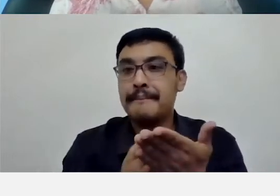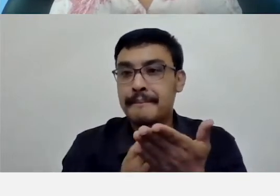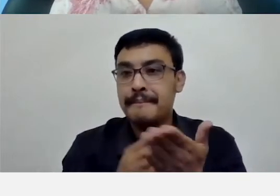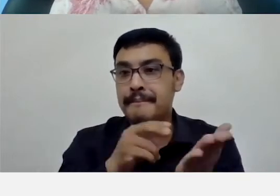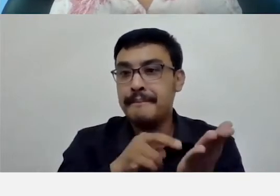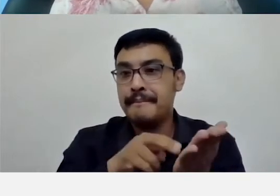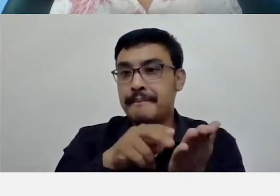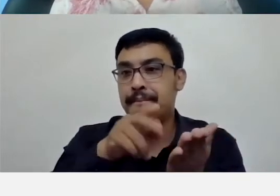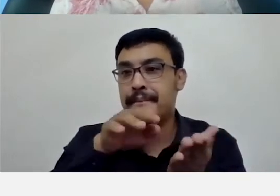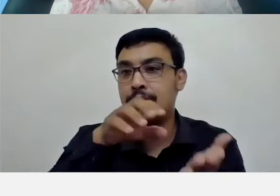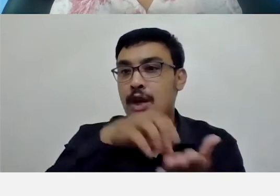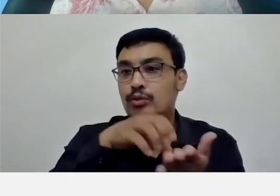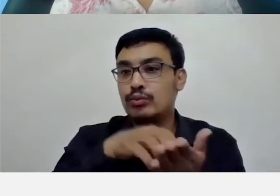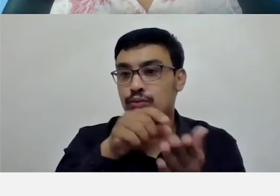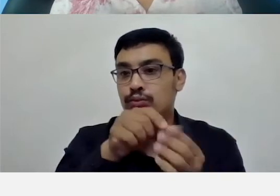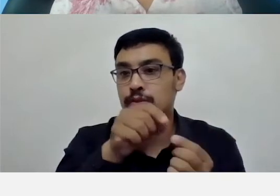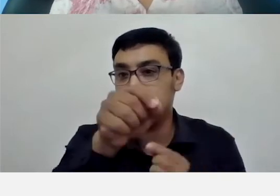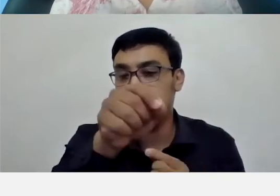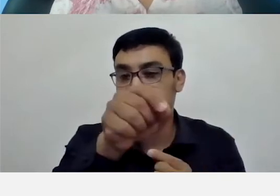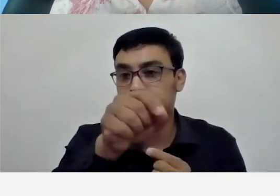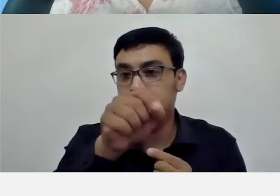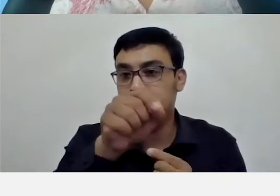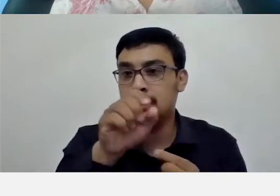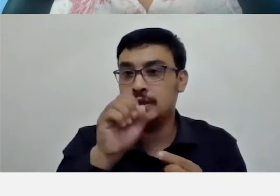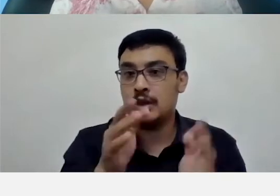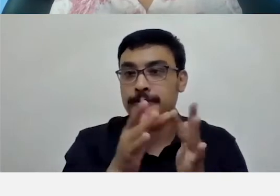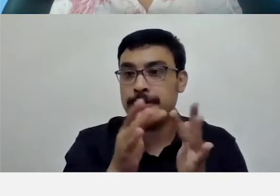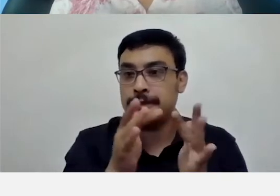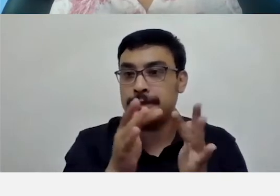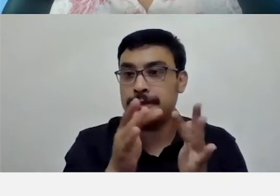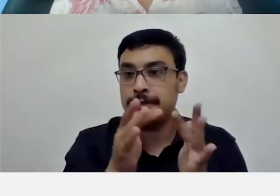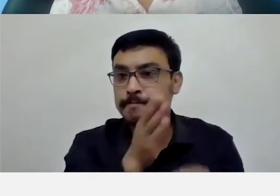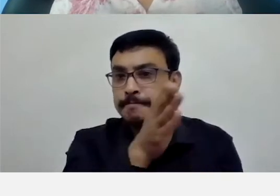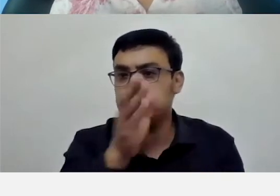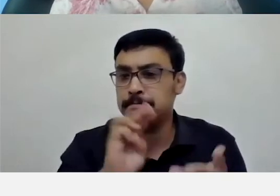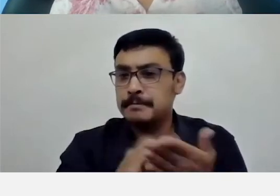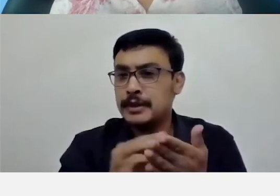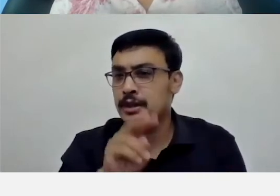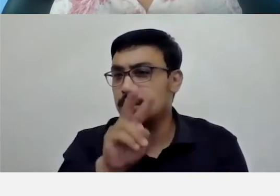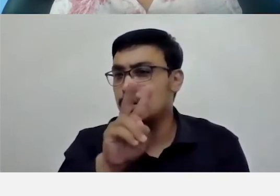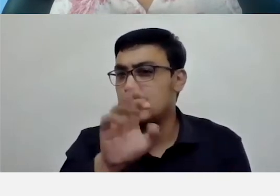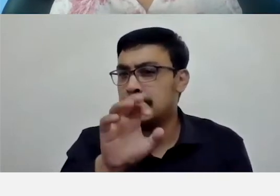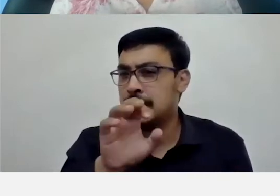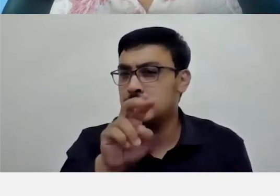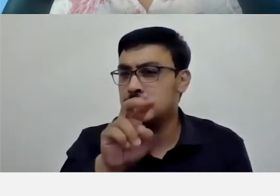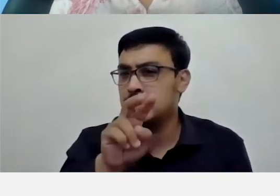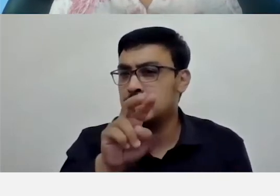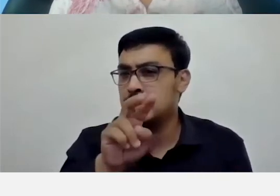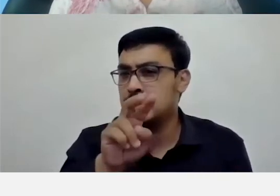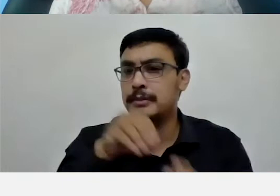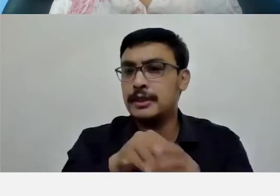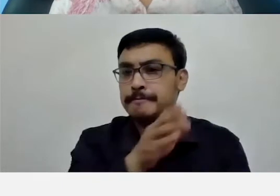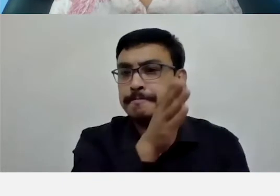distance. But here in a virtual tour, it will take around 20 to 25 minutes only.